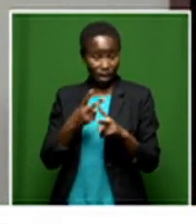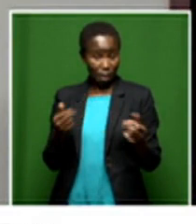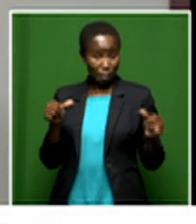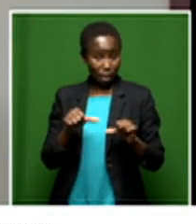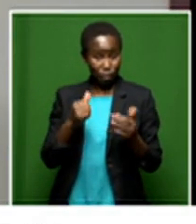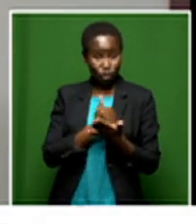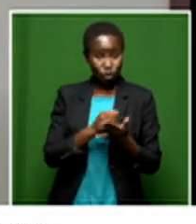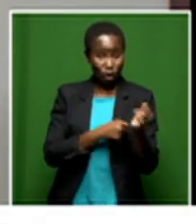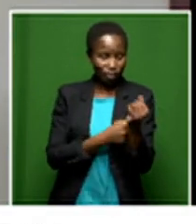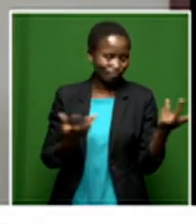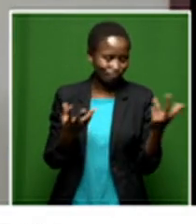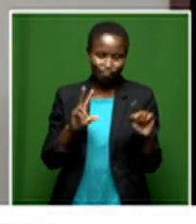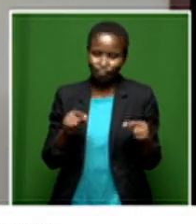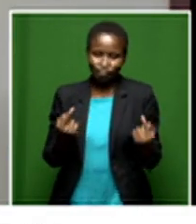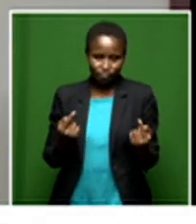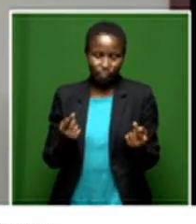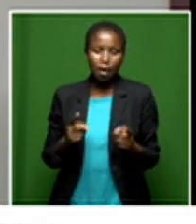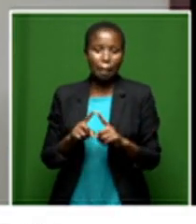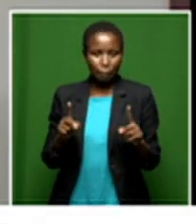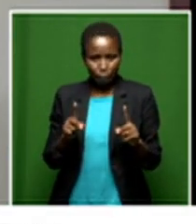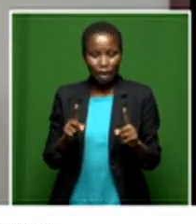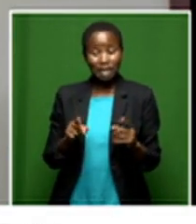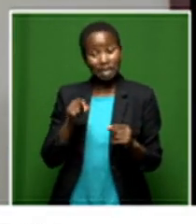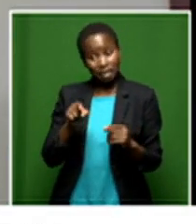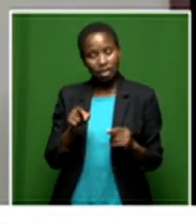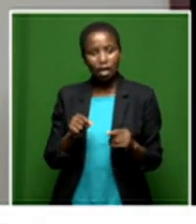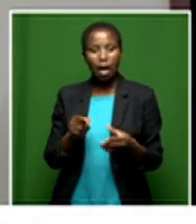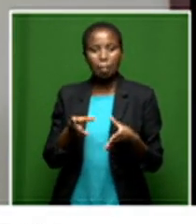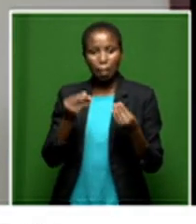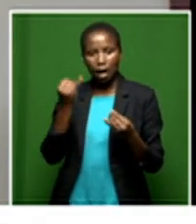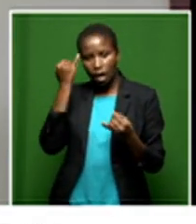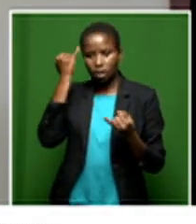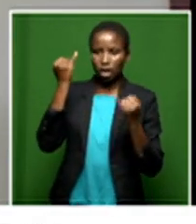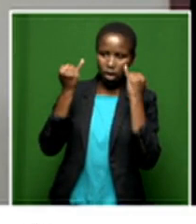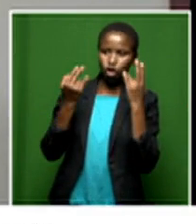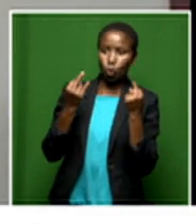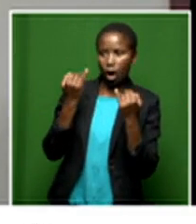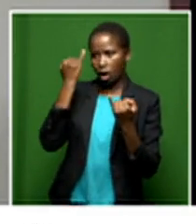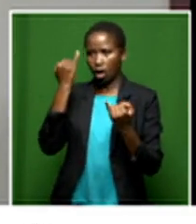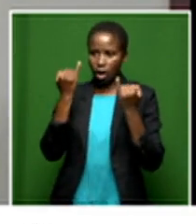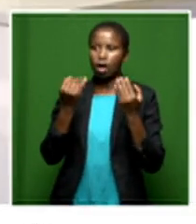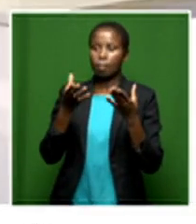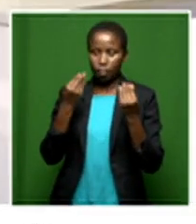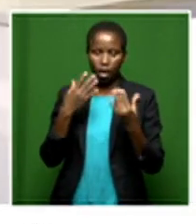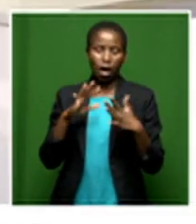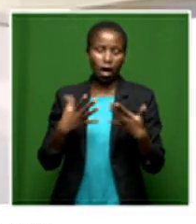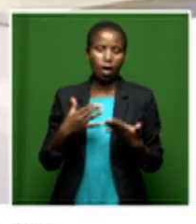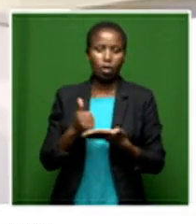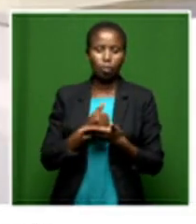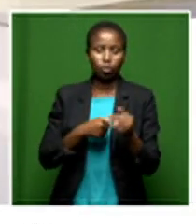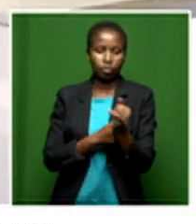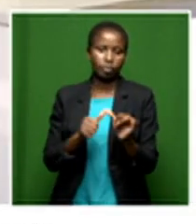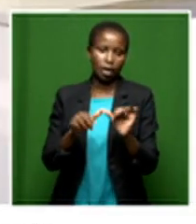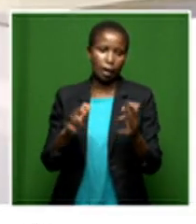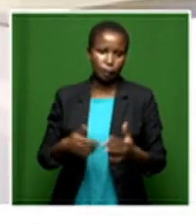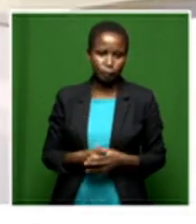anybody else. However, it opens up a whole lot of other challenges that we can then go for as the post office. If one looks at, for